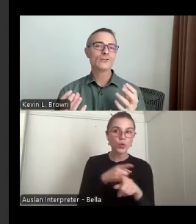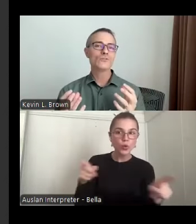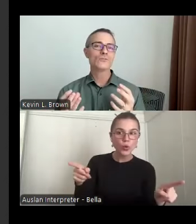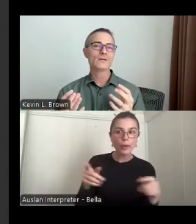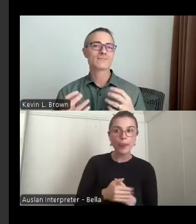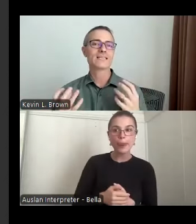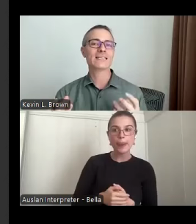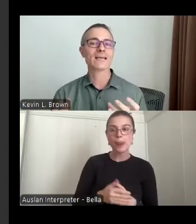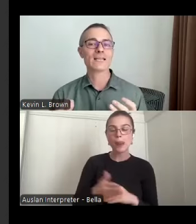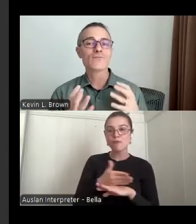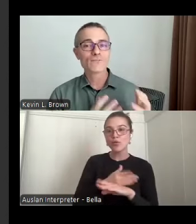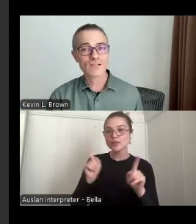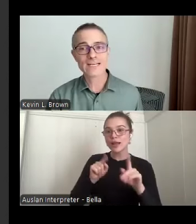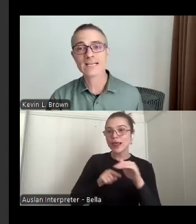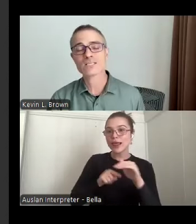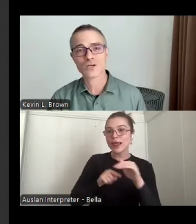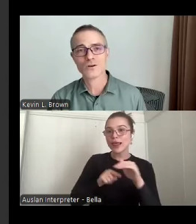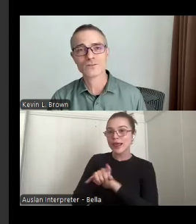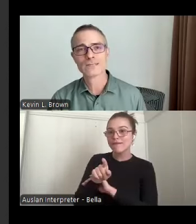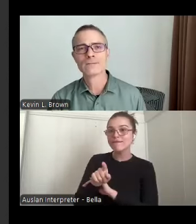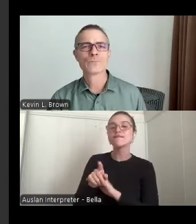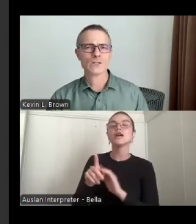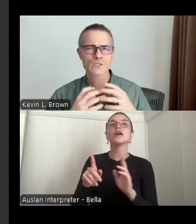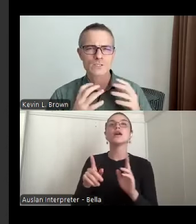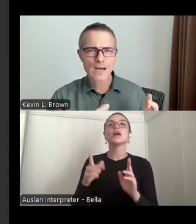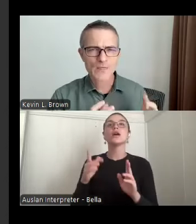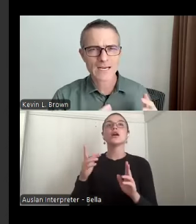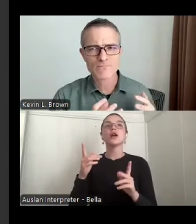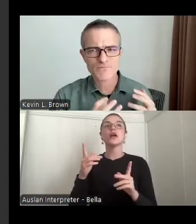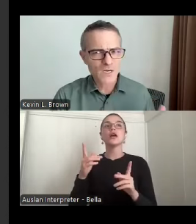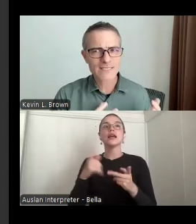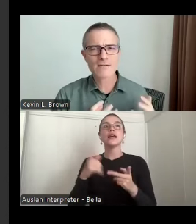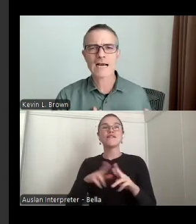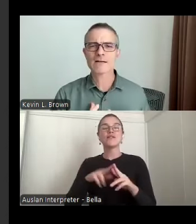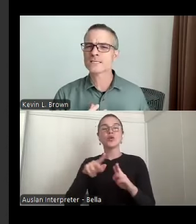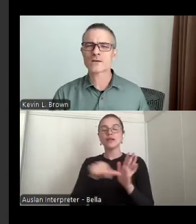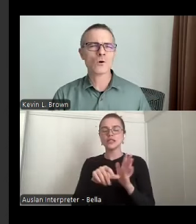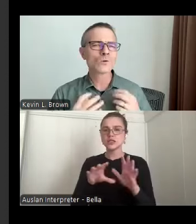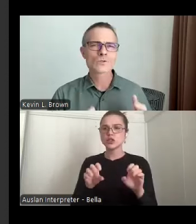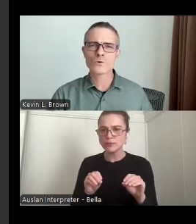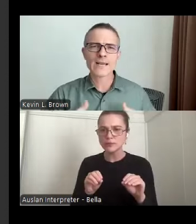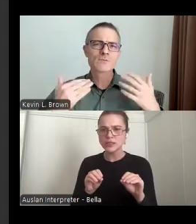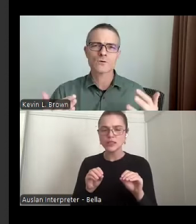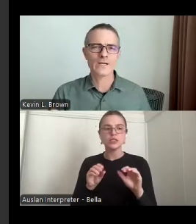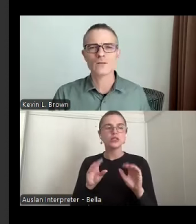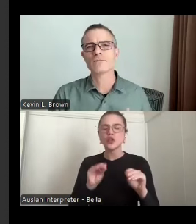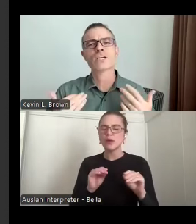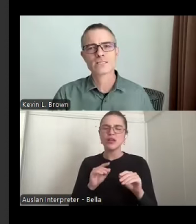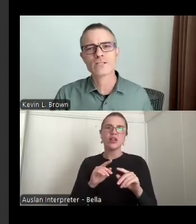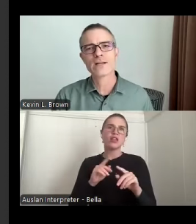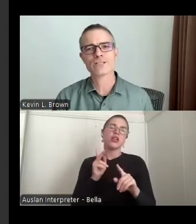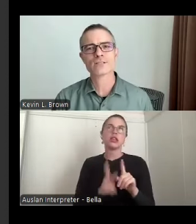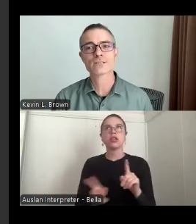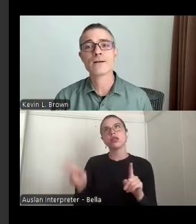hopefully you have seen that if your funding has stalled, stop that fundraising rat race, the old school hamster wheel of